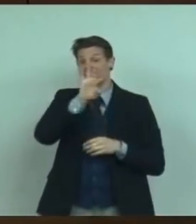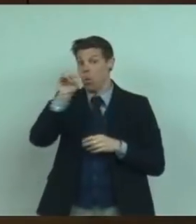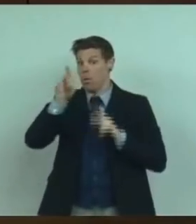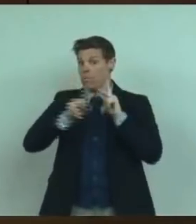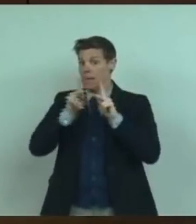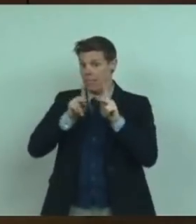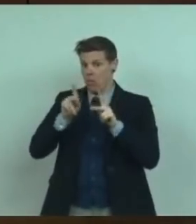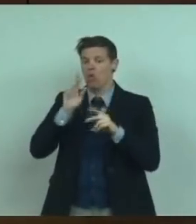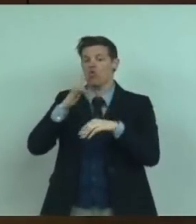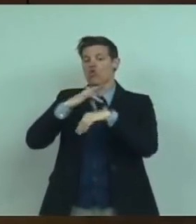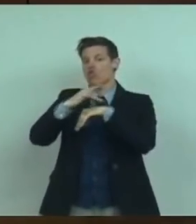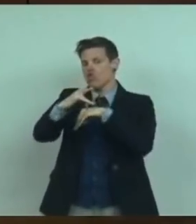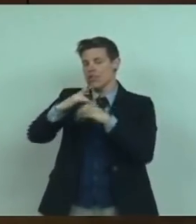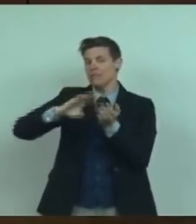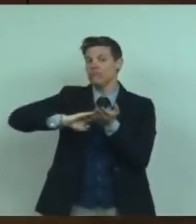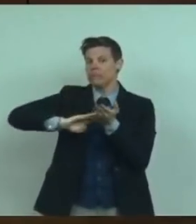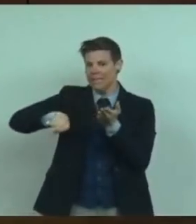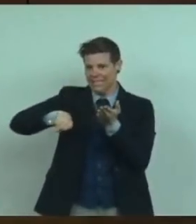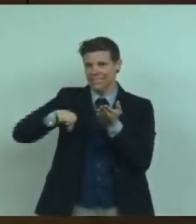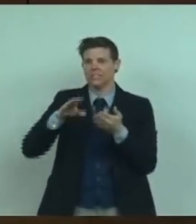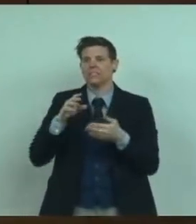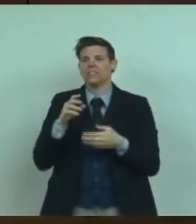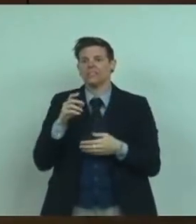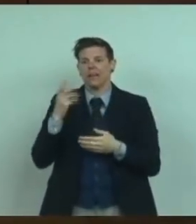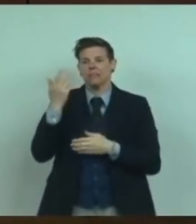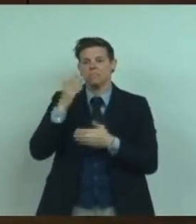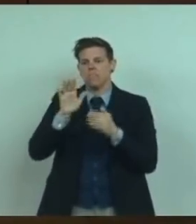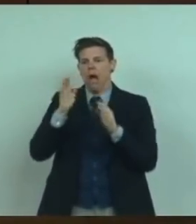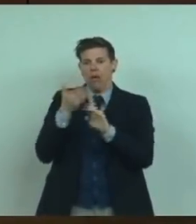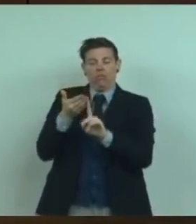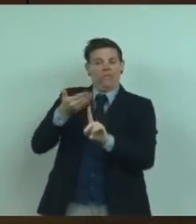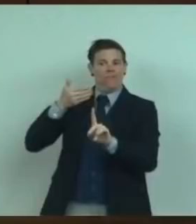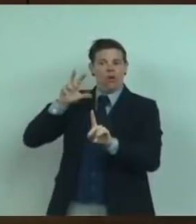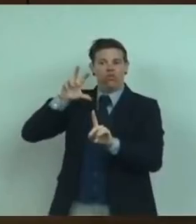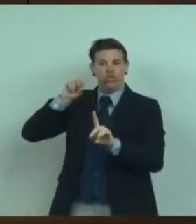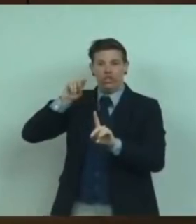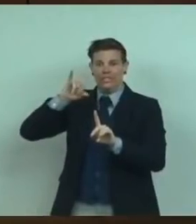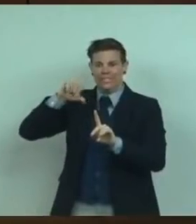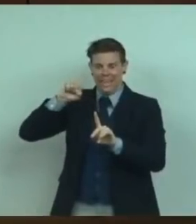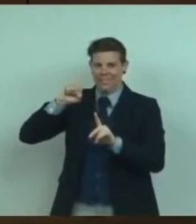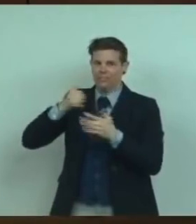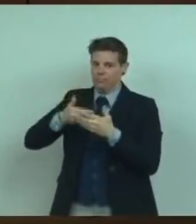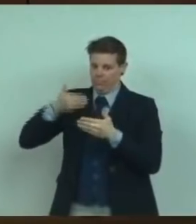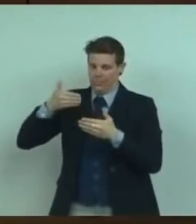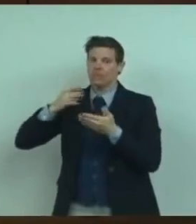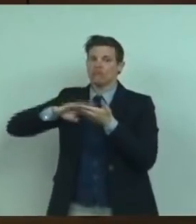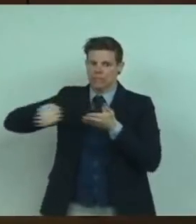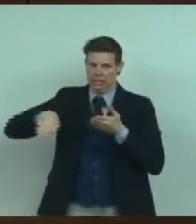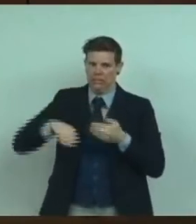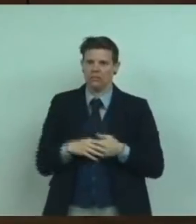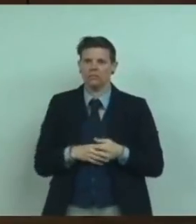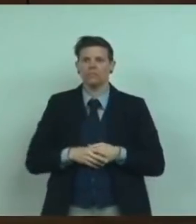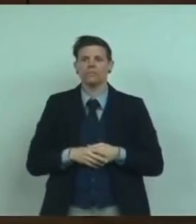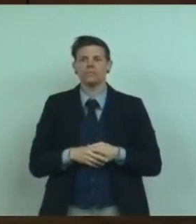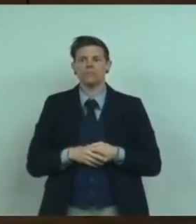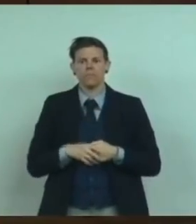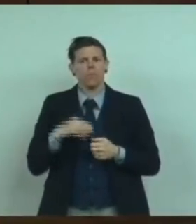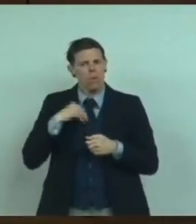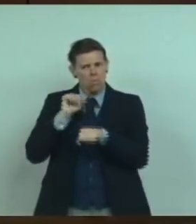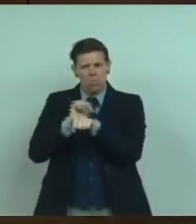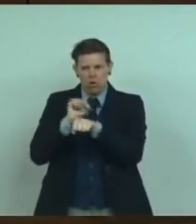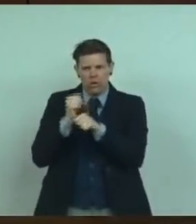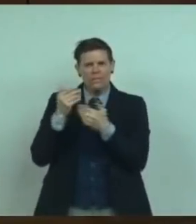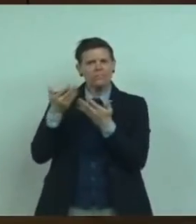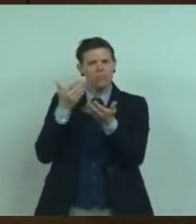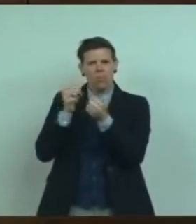we're continuing to expand those policies with our Department of Corrections and our local partners in cities.